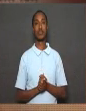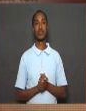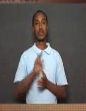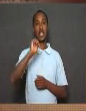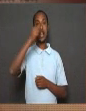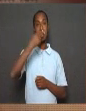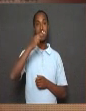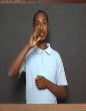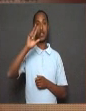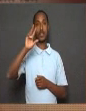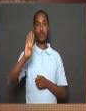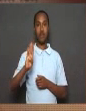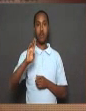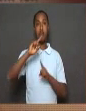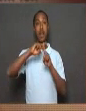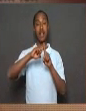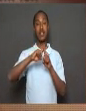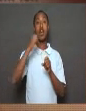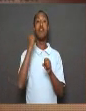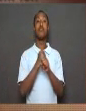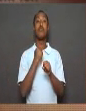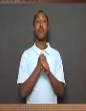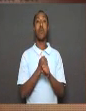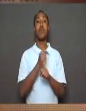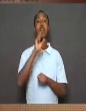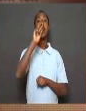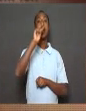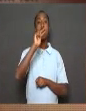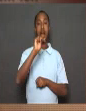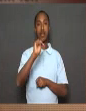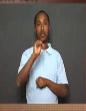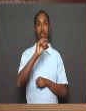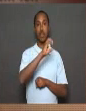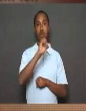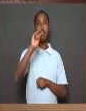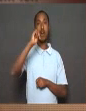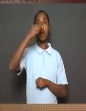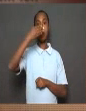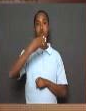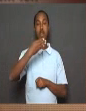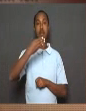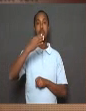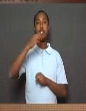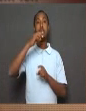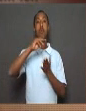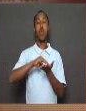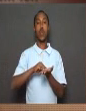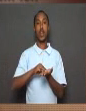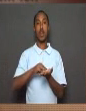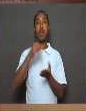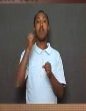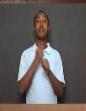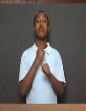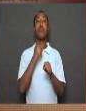Ammonium ion is formed when nitrogen of ammonia molecule forms a coordinate bond